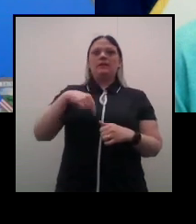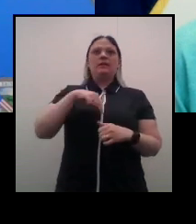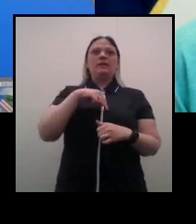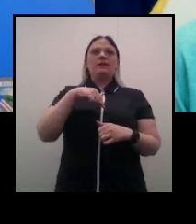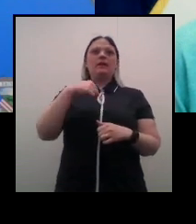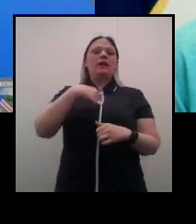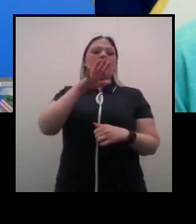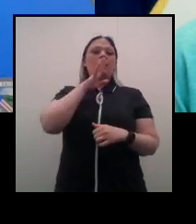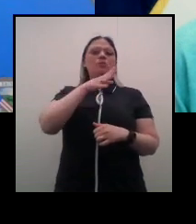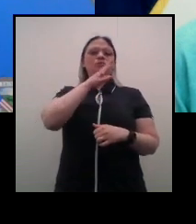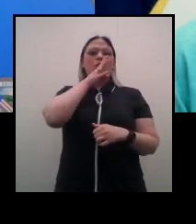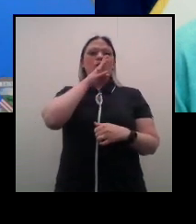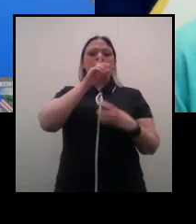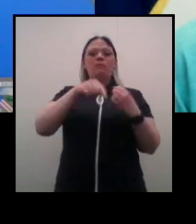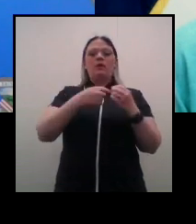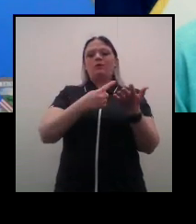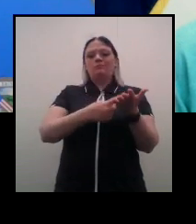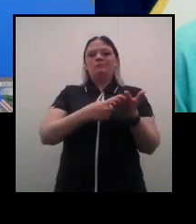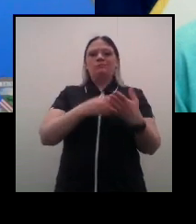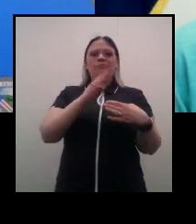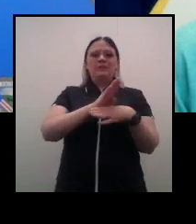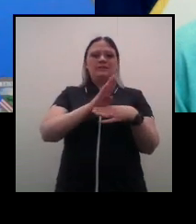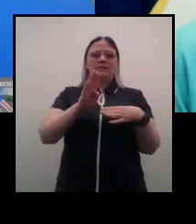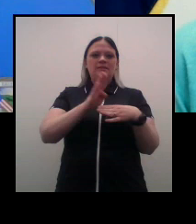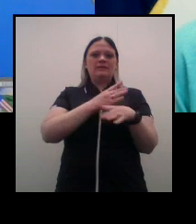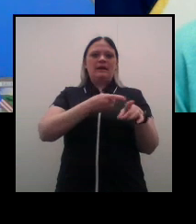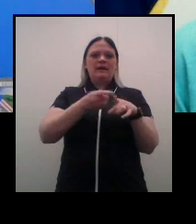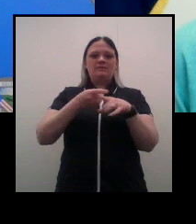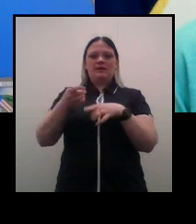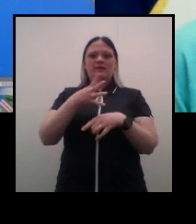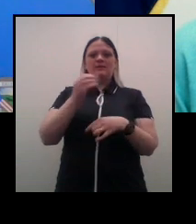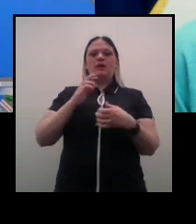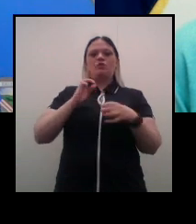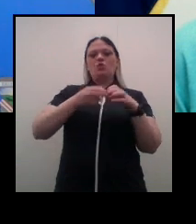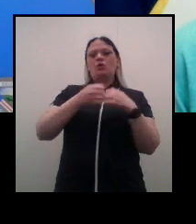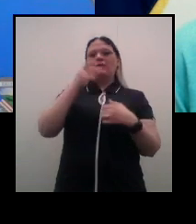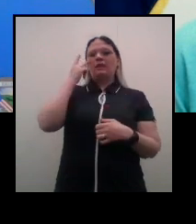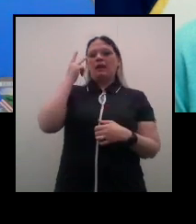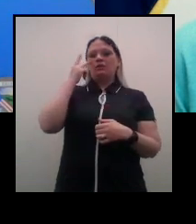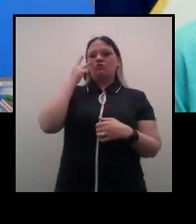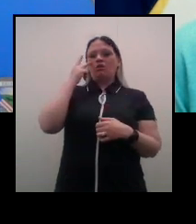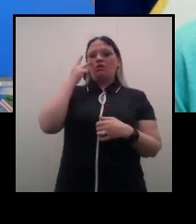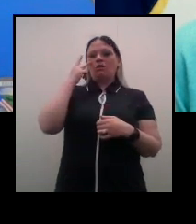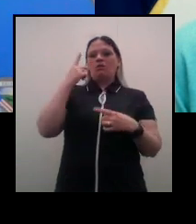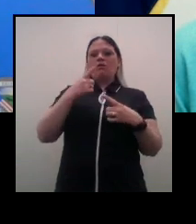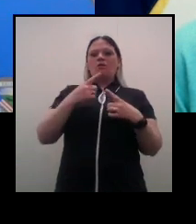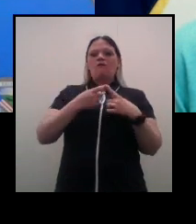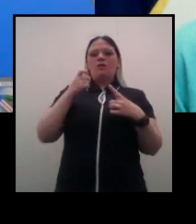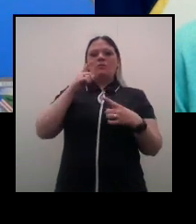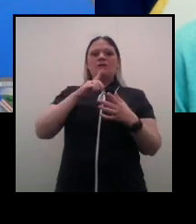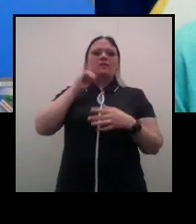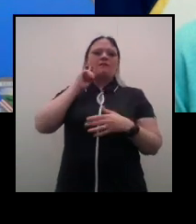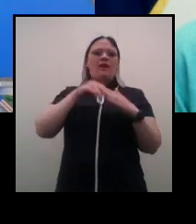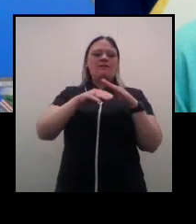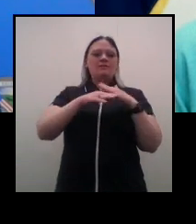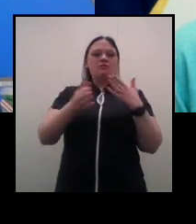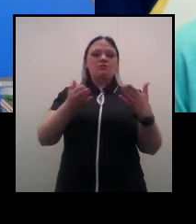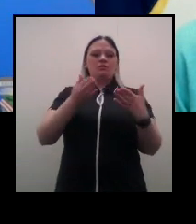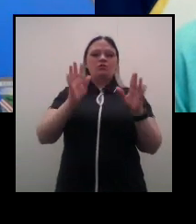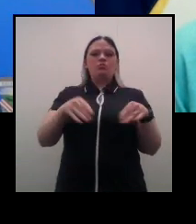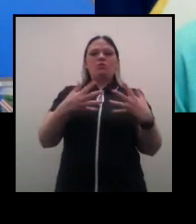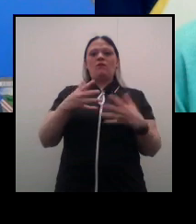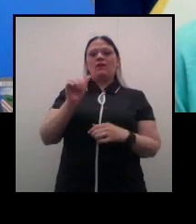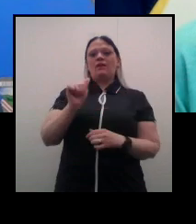business aspects of it today. And we're also joined by Kendra from Deaf Access Services, who will be providing us the American Sign Language.